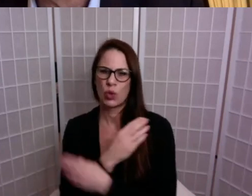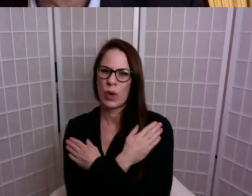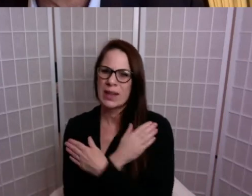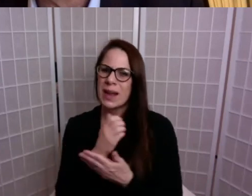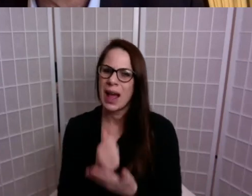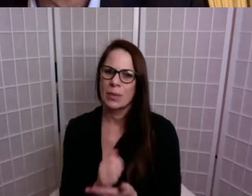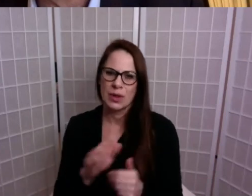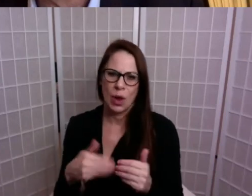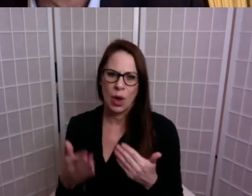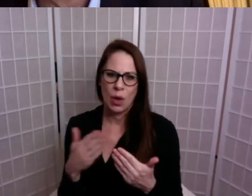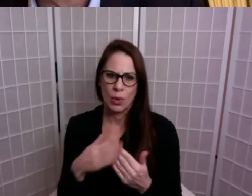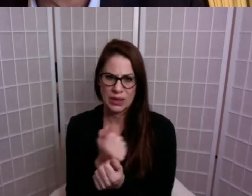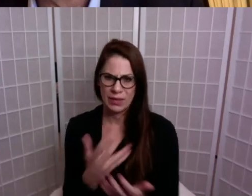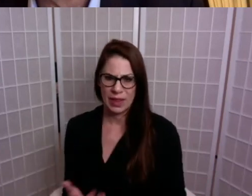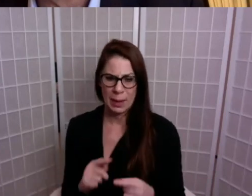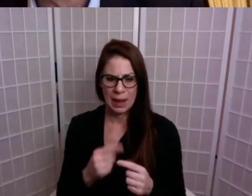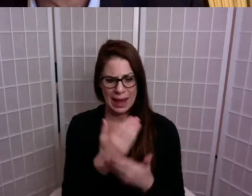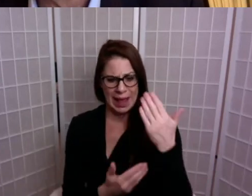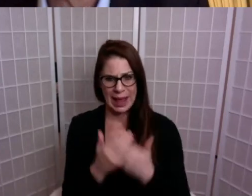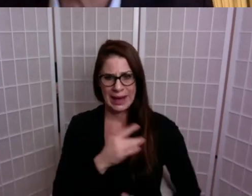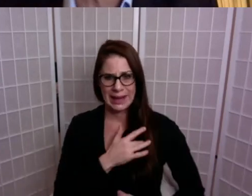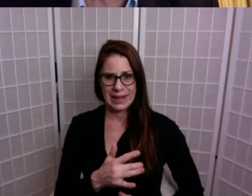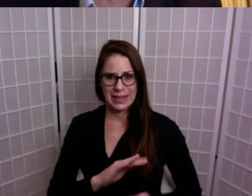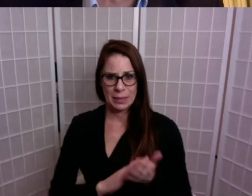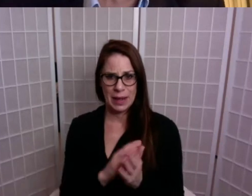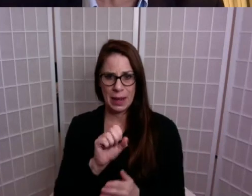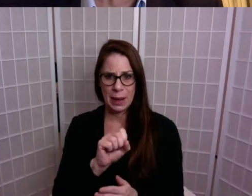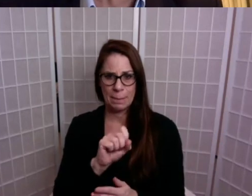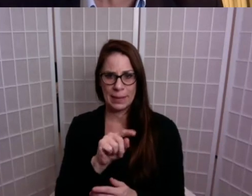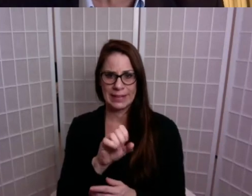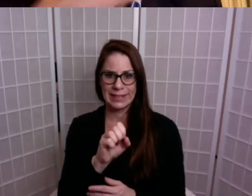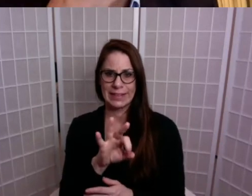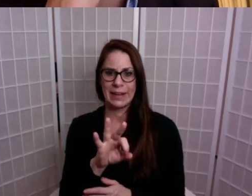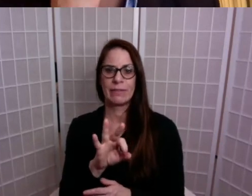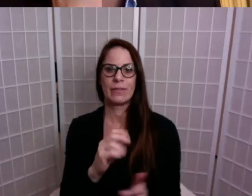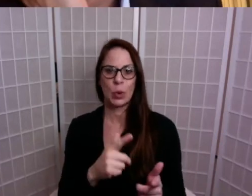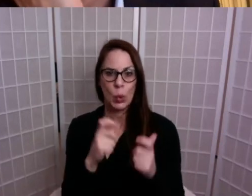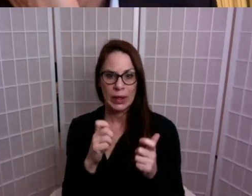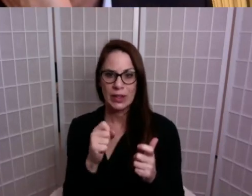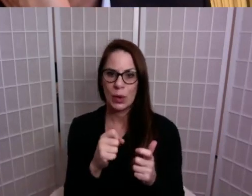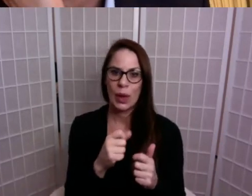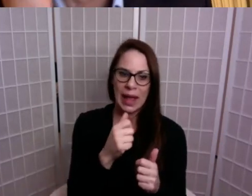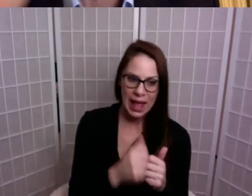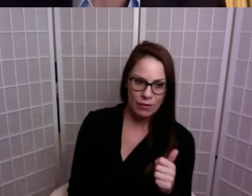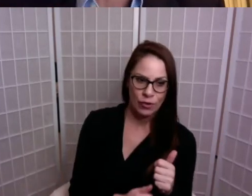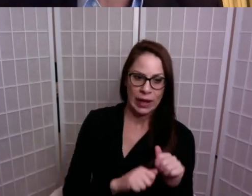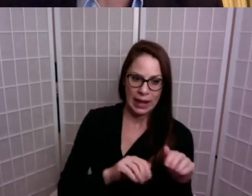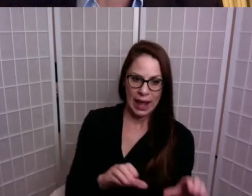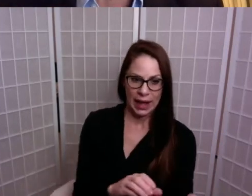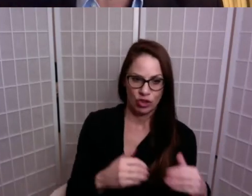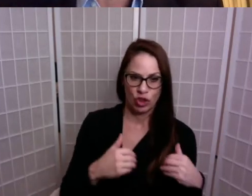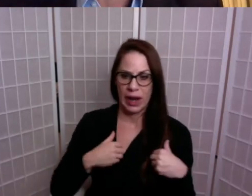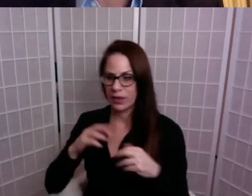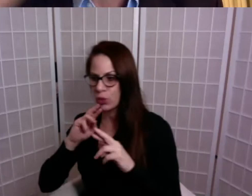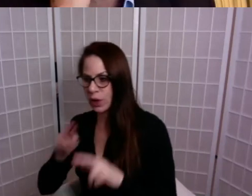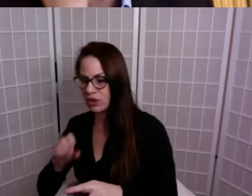the hand tends to get stiff really quickly, so everything has a, every action has a reaction, and if you put a splint